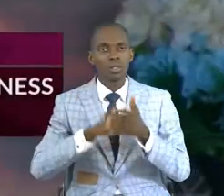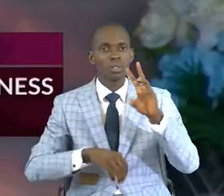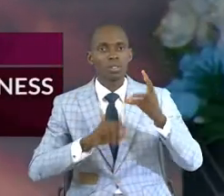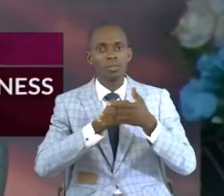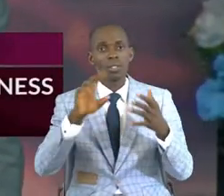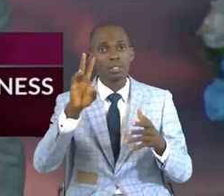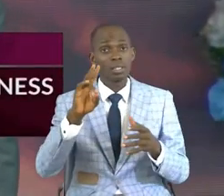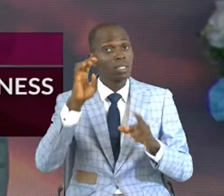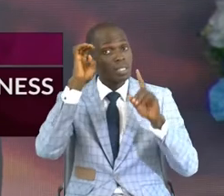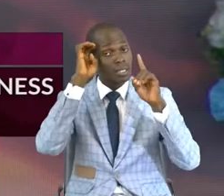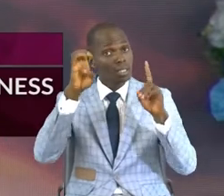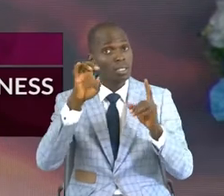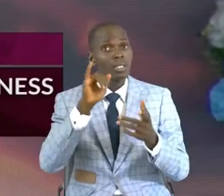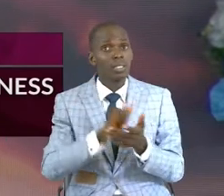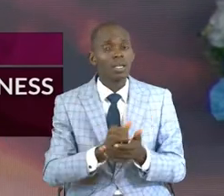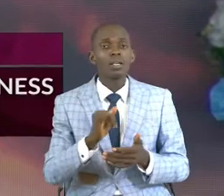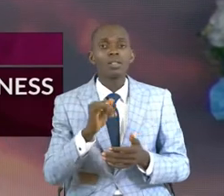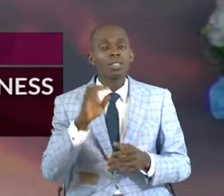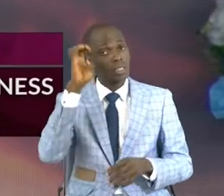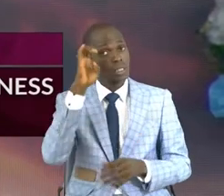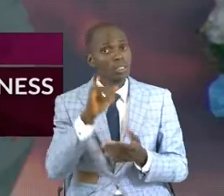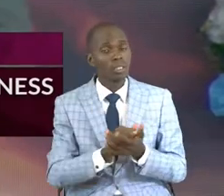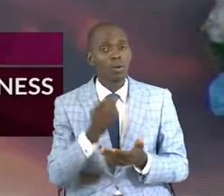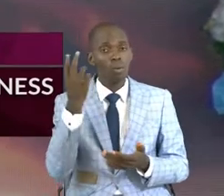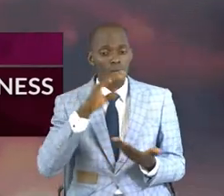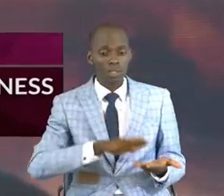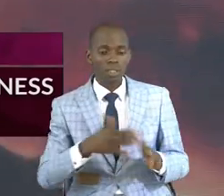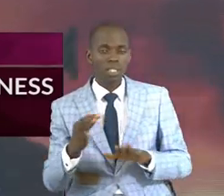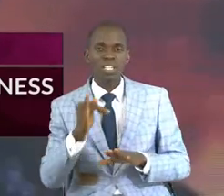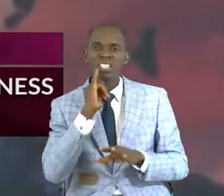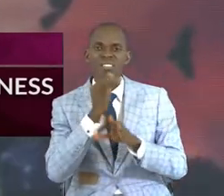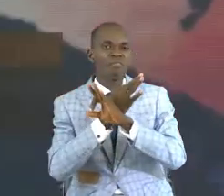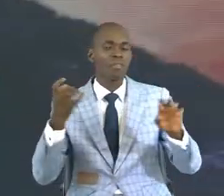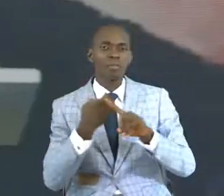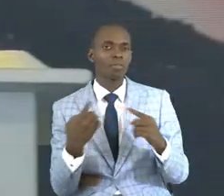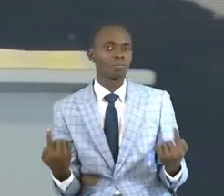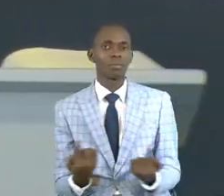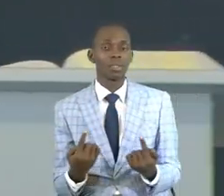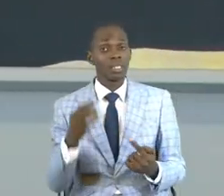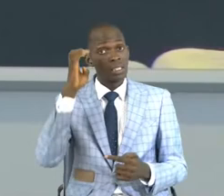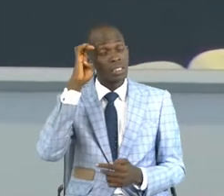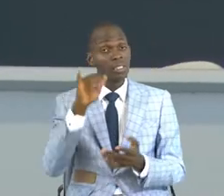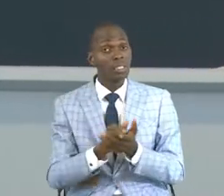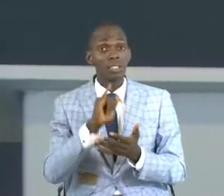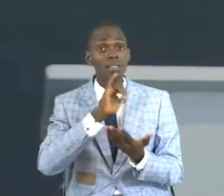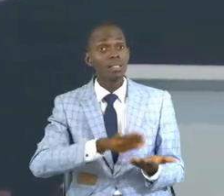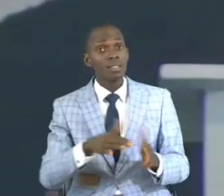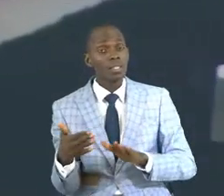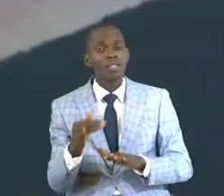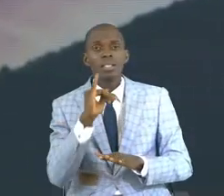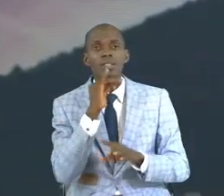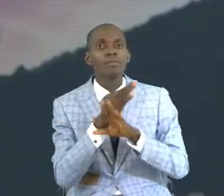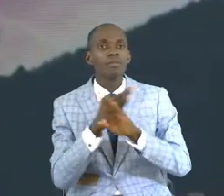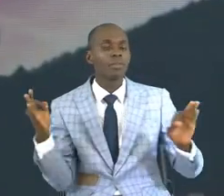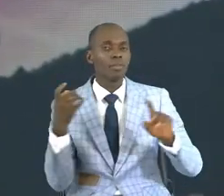dead is freed from sin. He that is dead is freed from